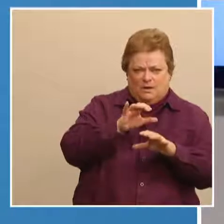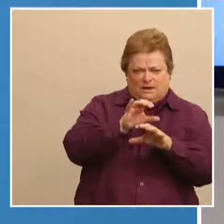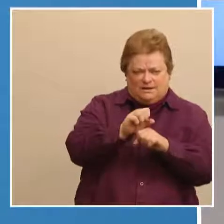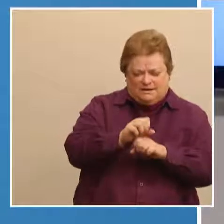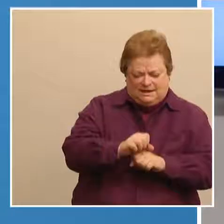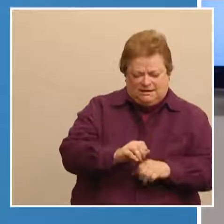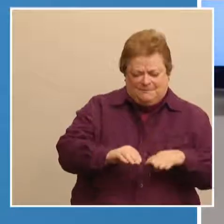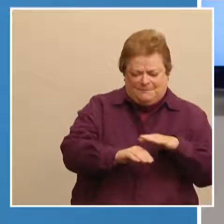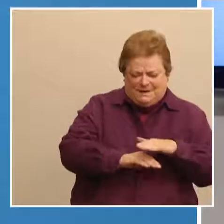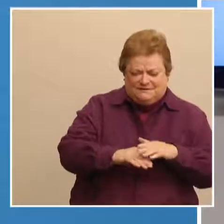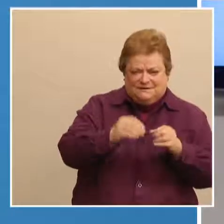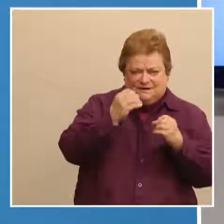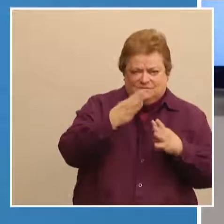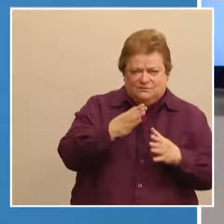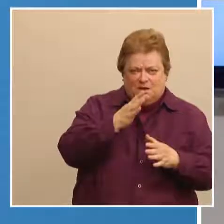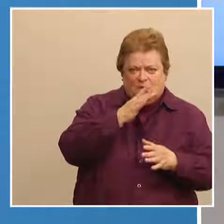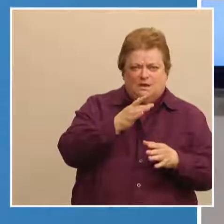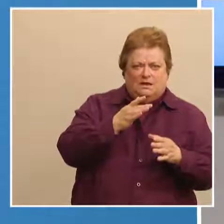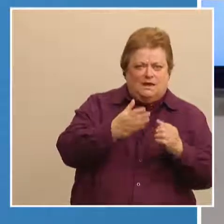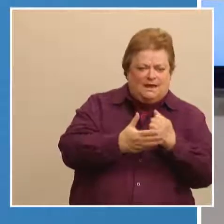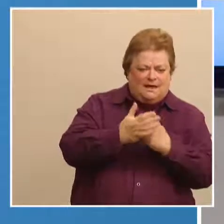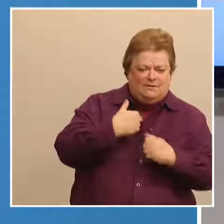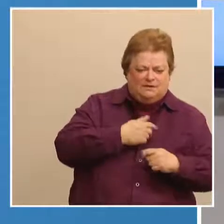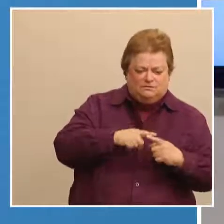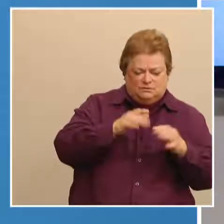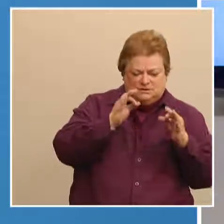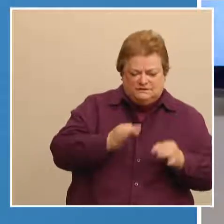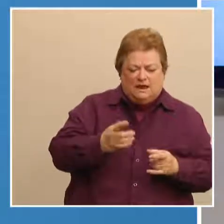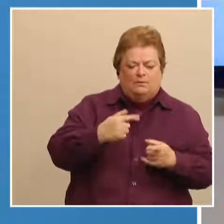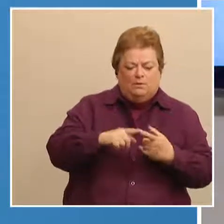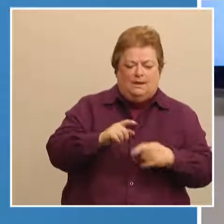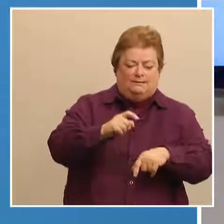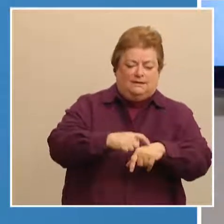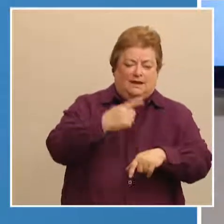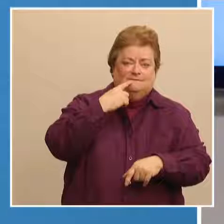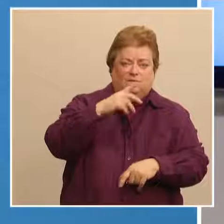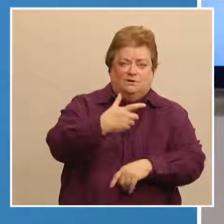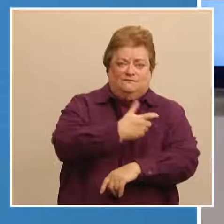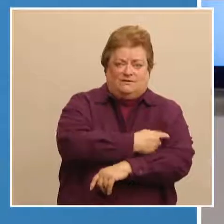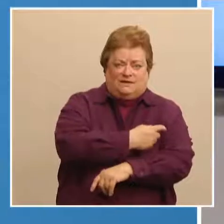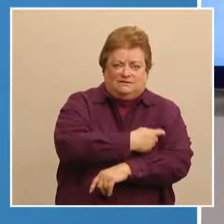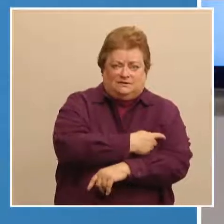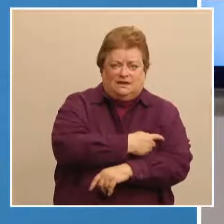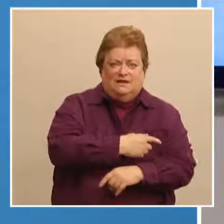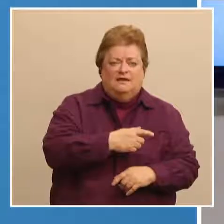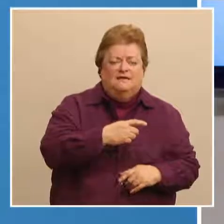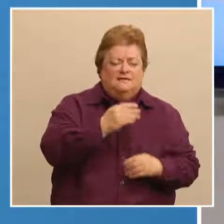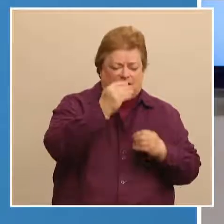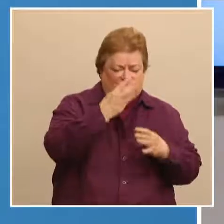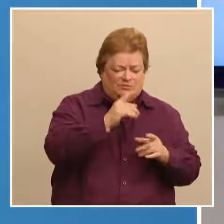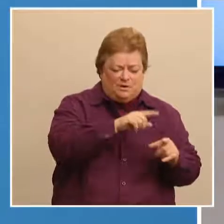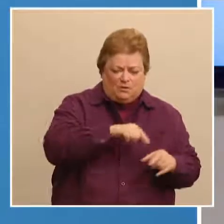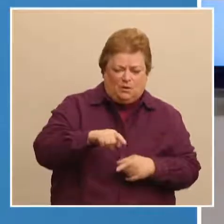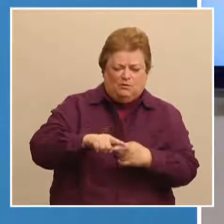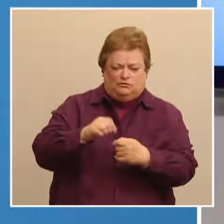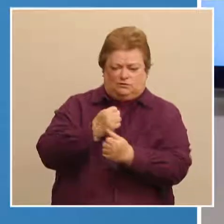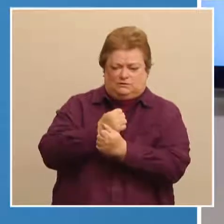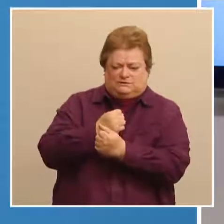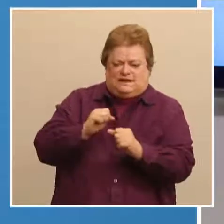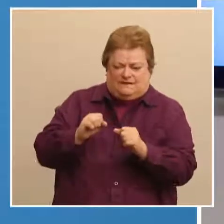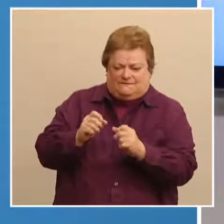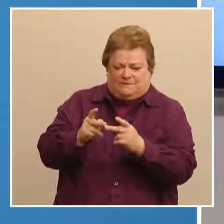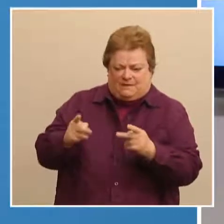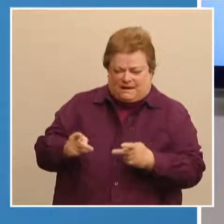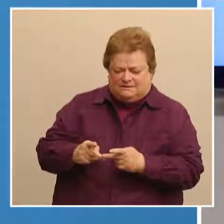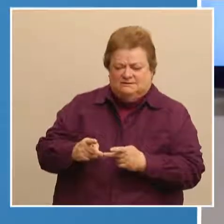used to help determine when the individual can be vaccinated. The information goes into a secure system and is strictly